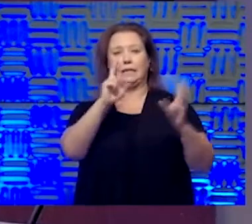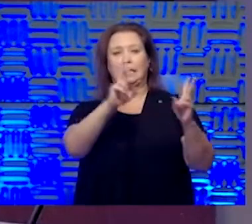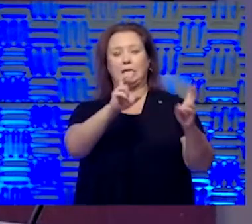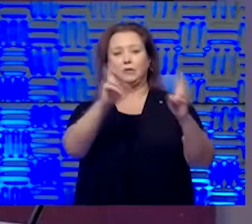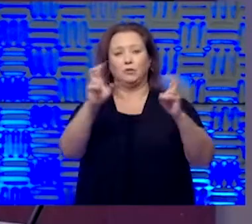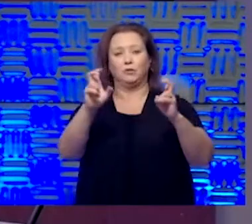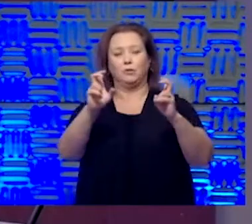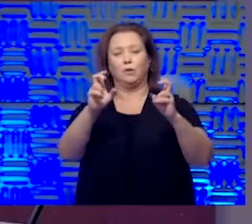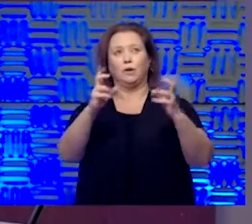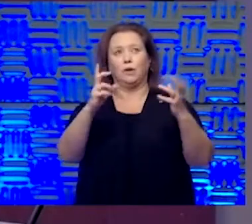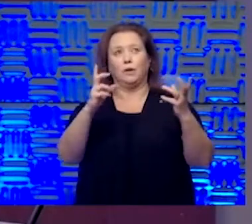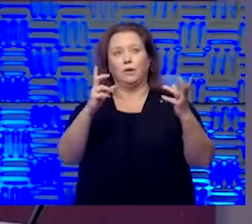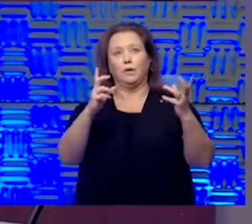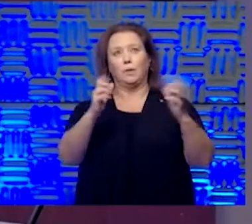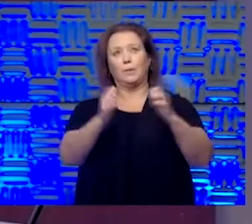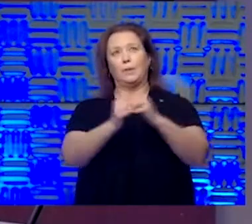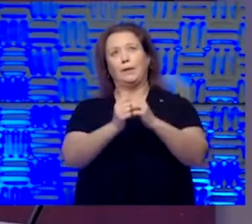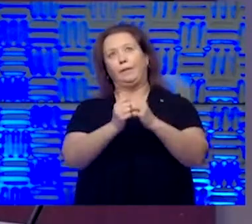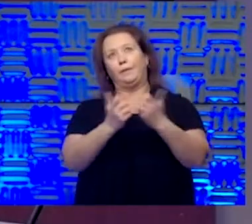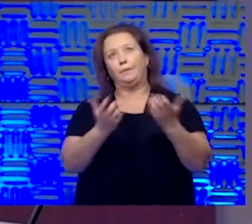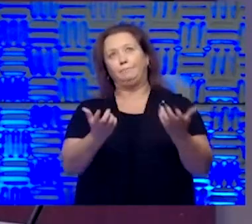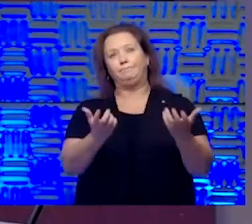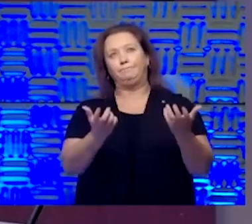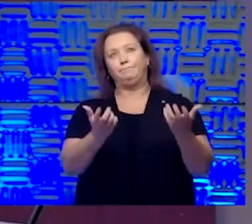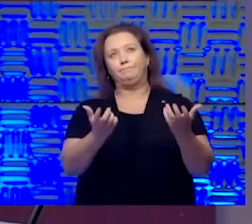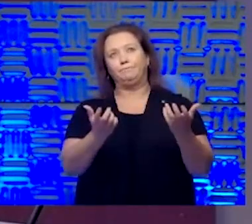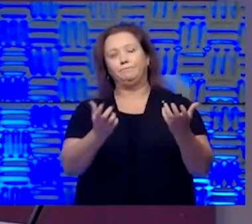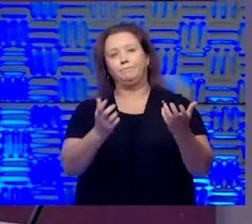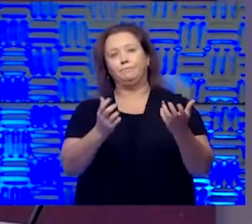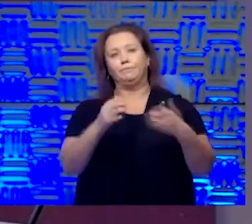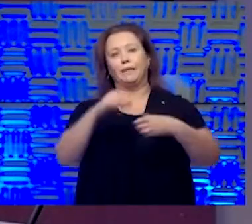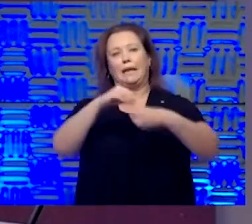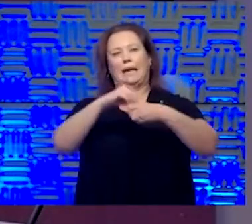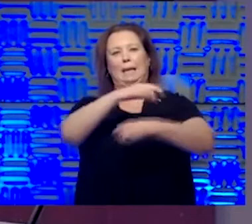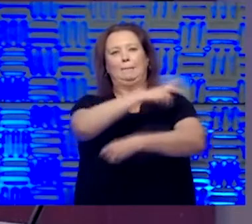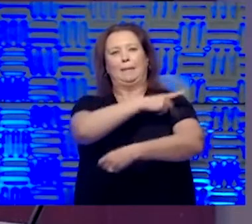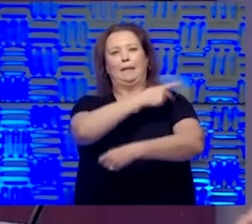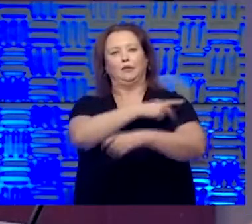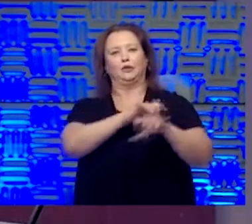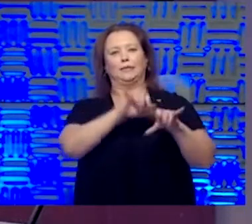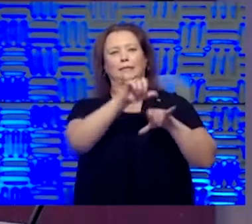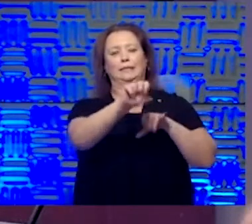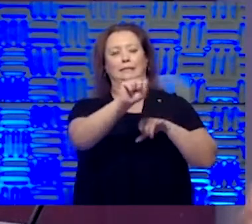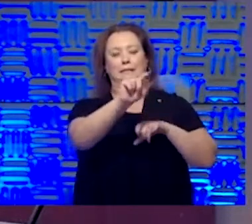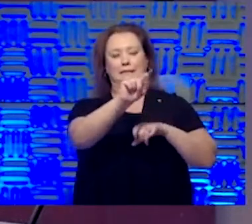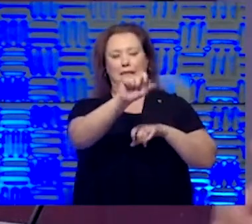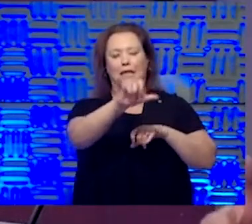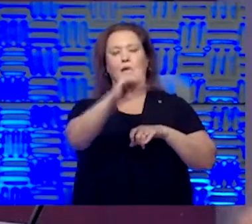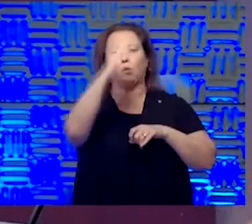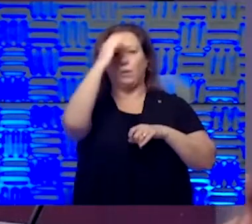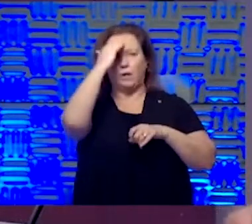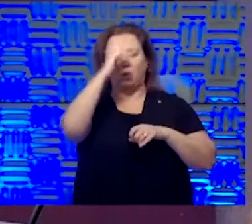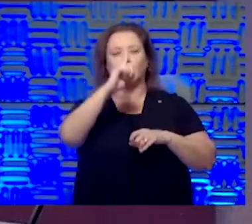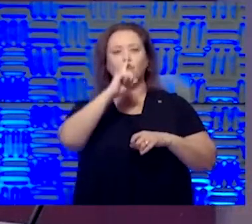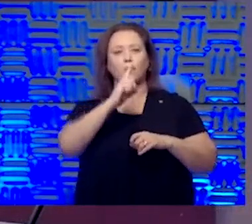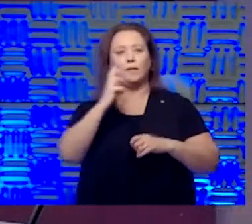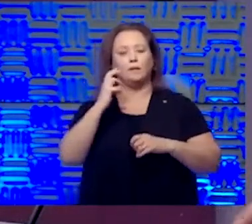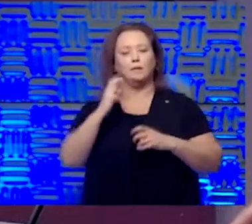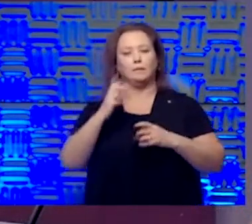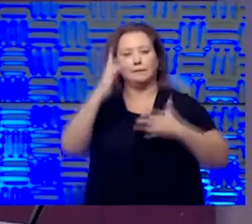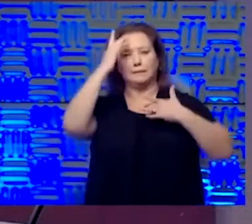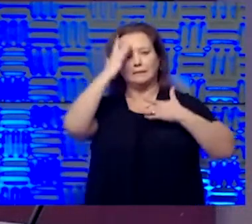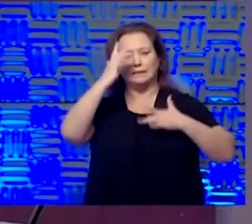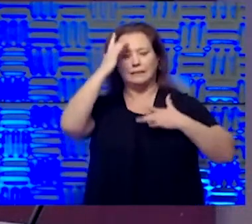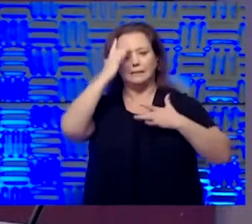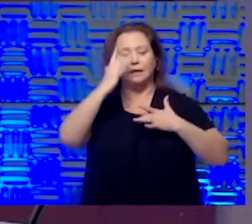issues per se with our inpatient stay because we know it is a real disease. The purpose of us trying to take